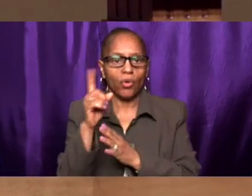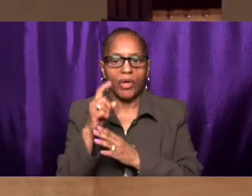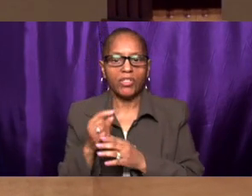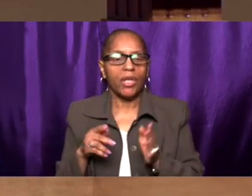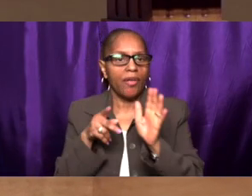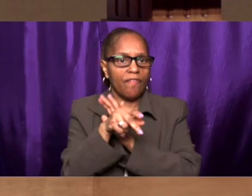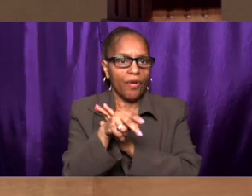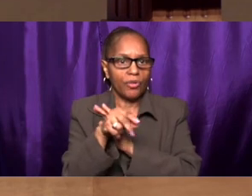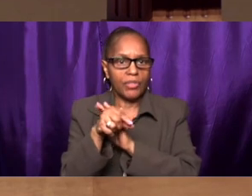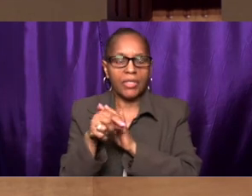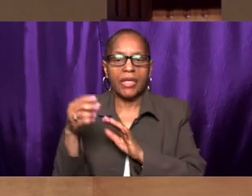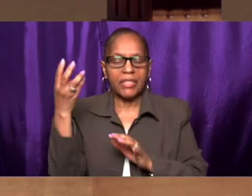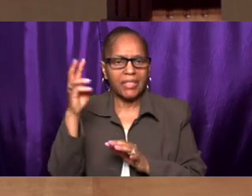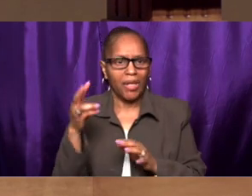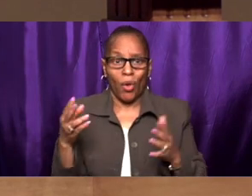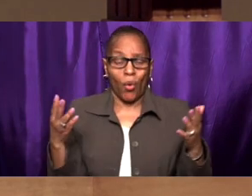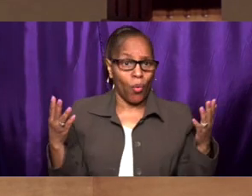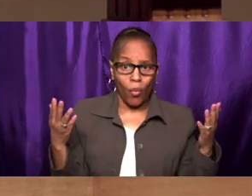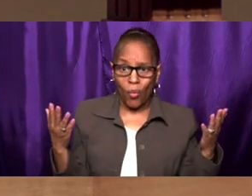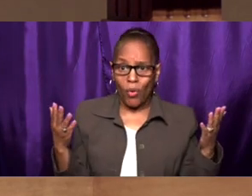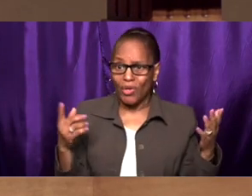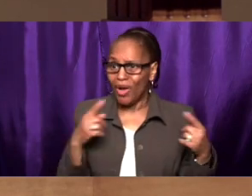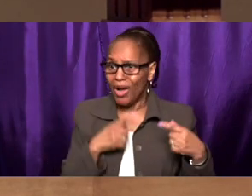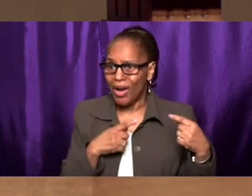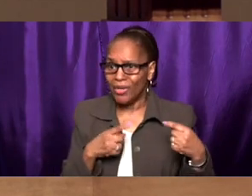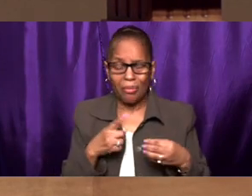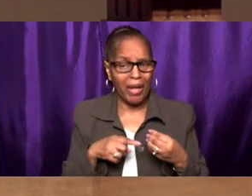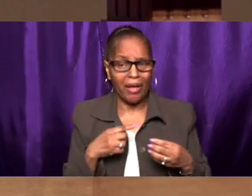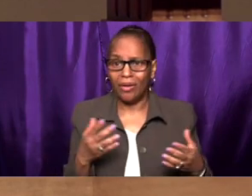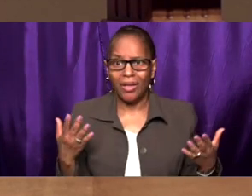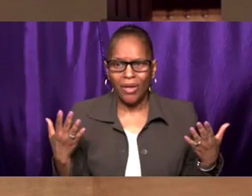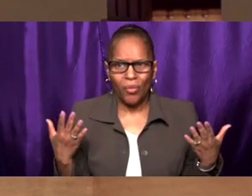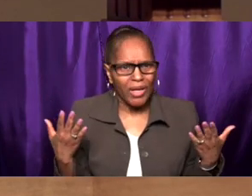16, what in the world are y'all jokers arguing about?